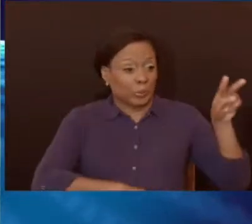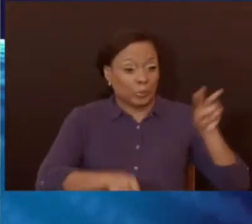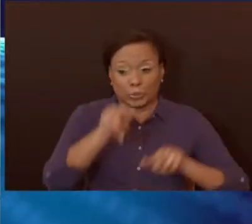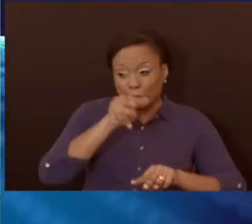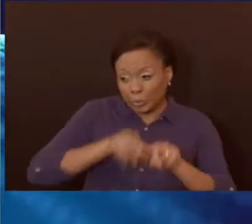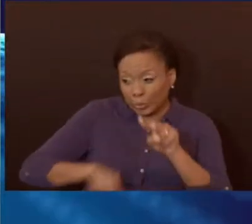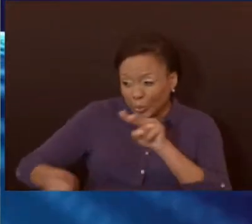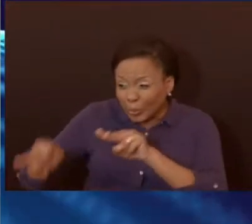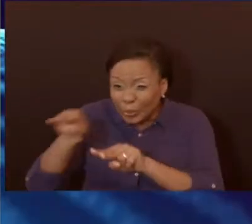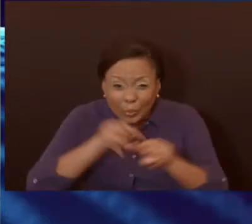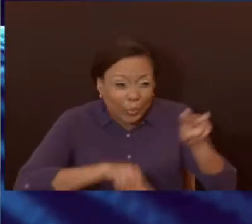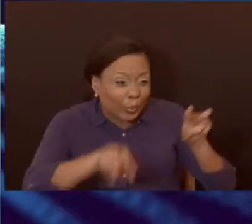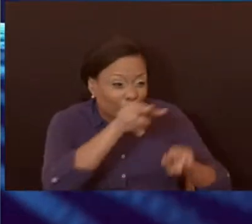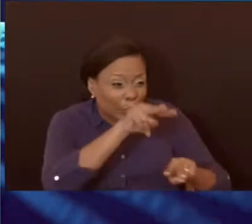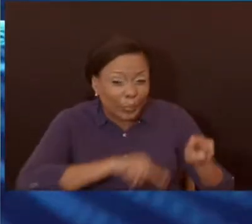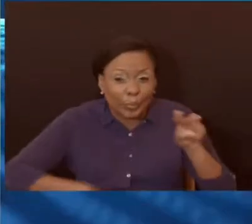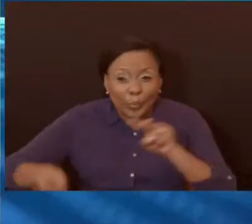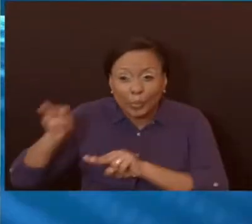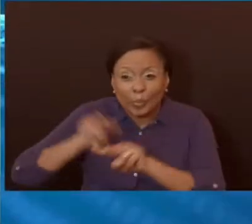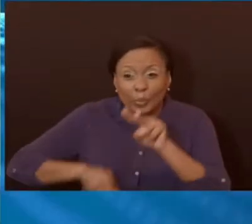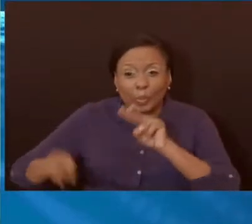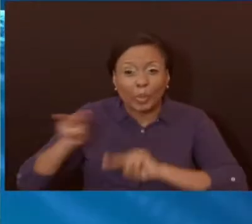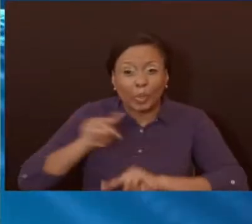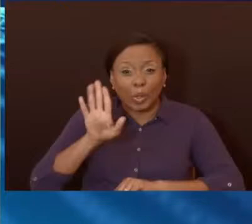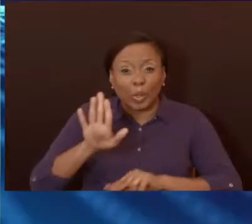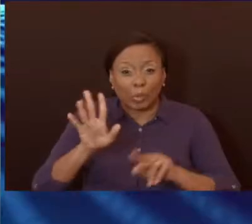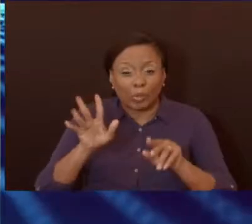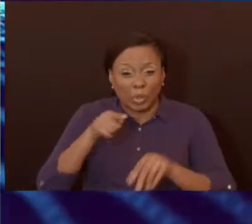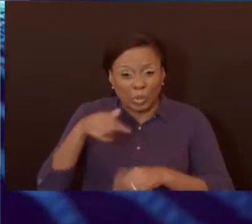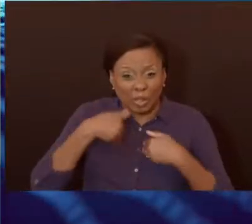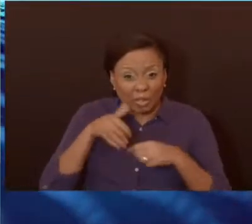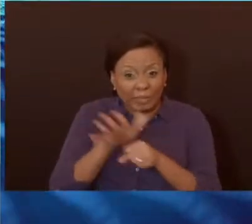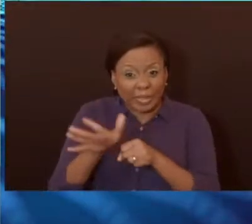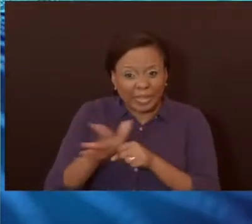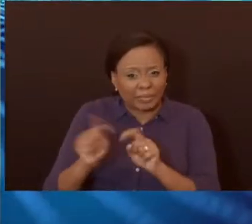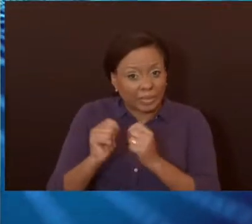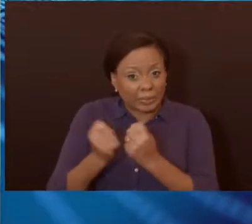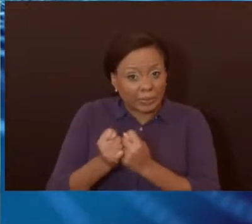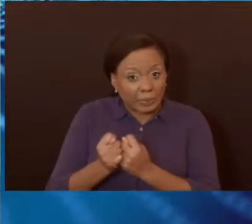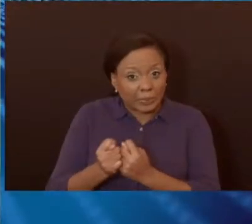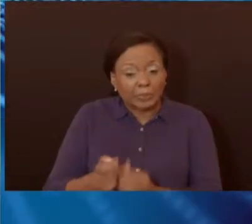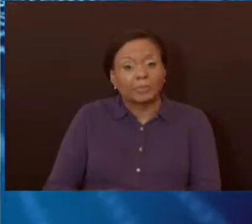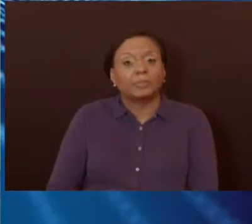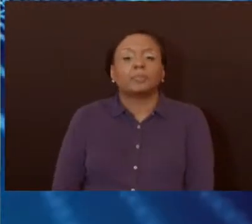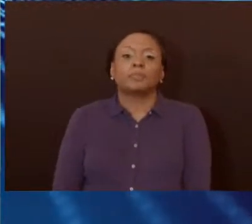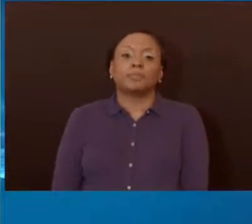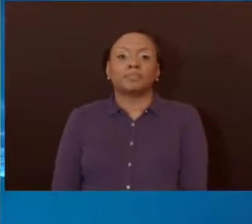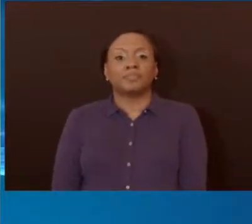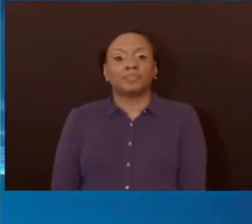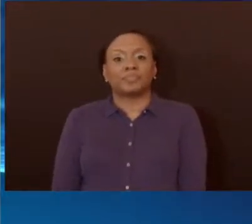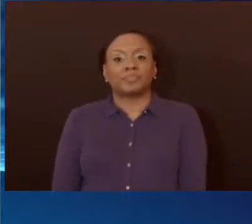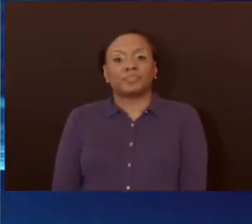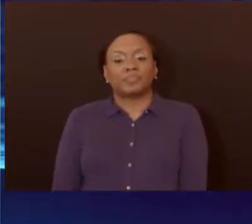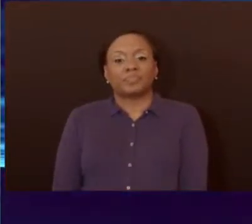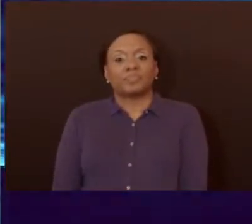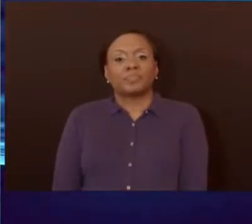do the necessary monitoring for what we are grappling with at this moment?